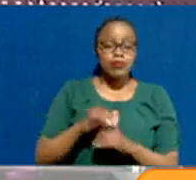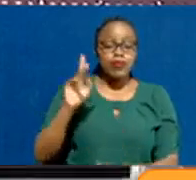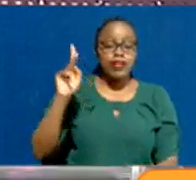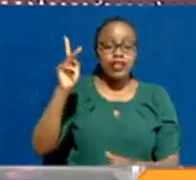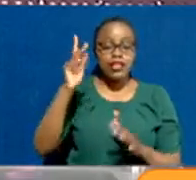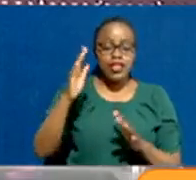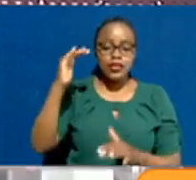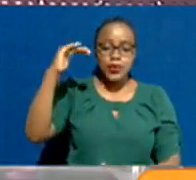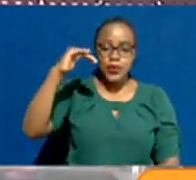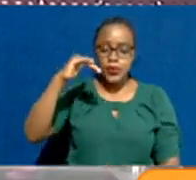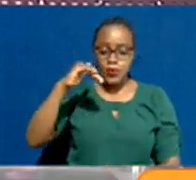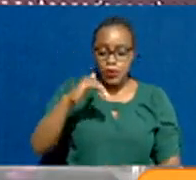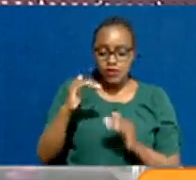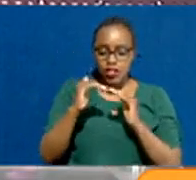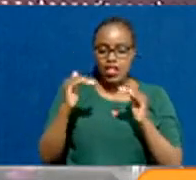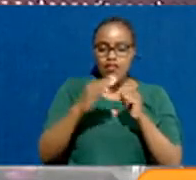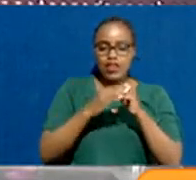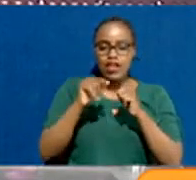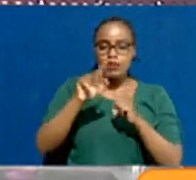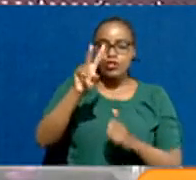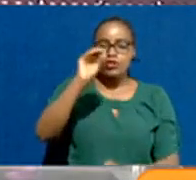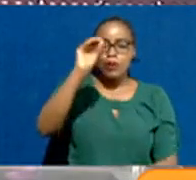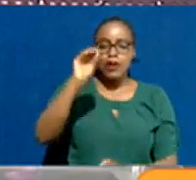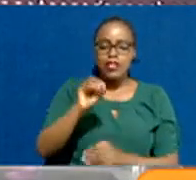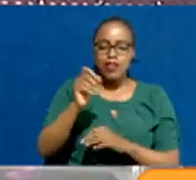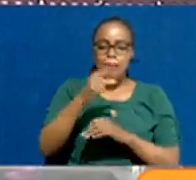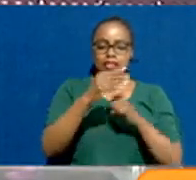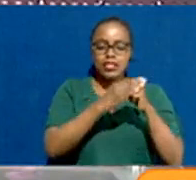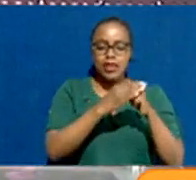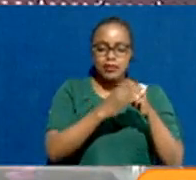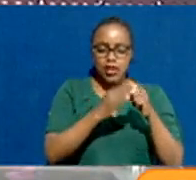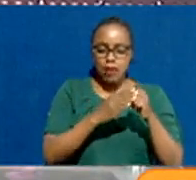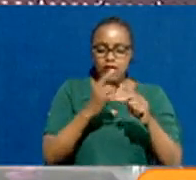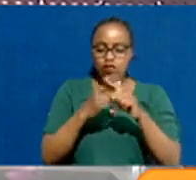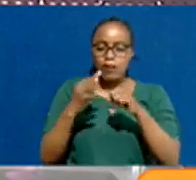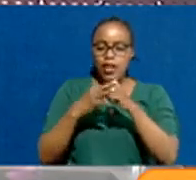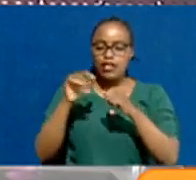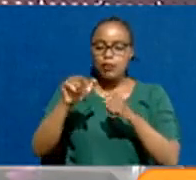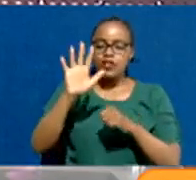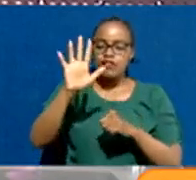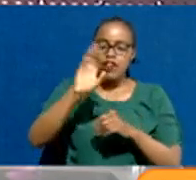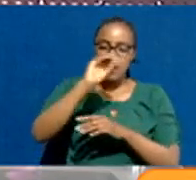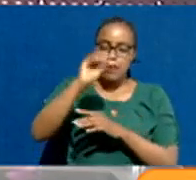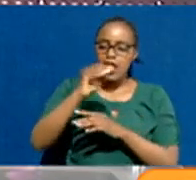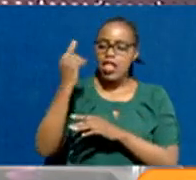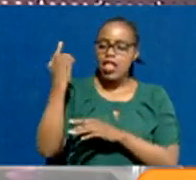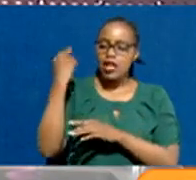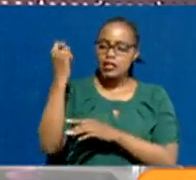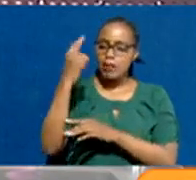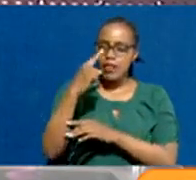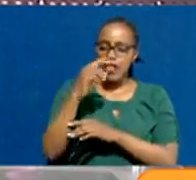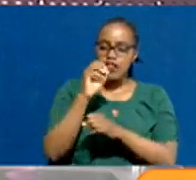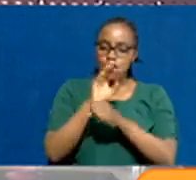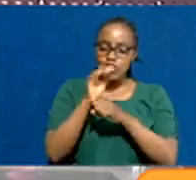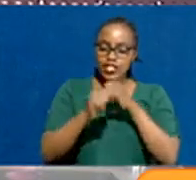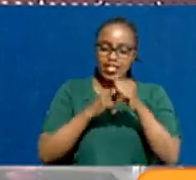Kenya's inflation rate hit 9.2% in September, up from 8.5% last month, a